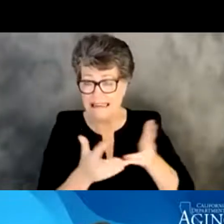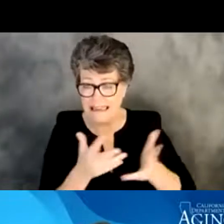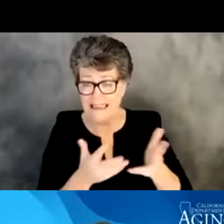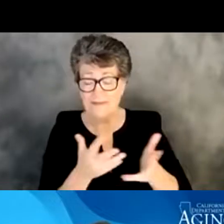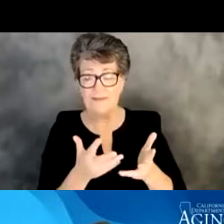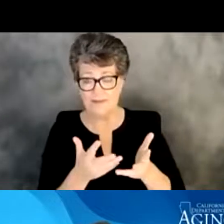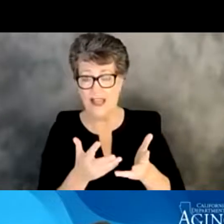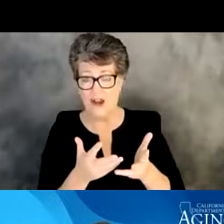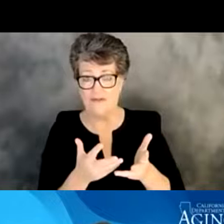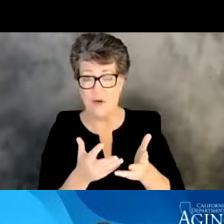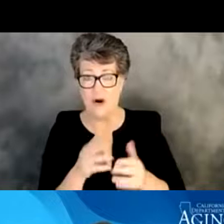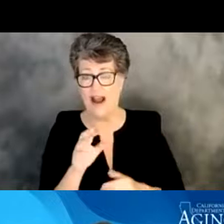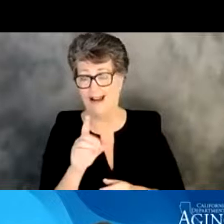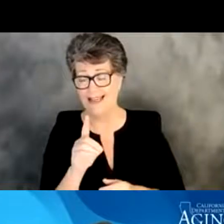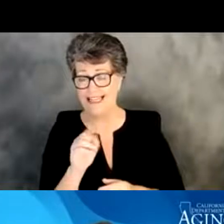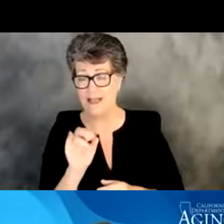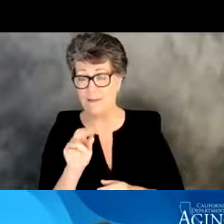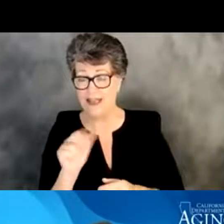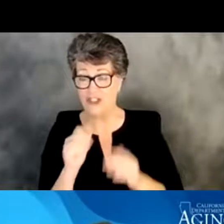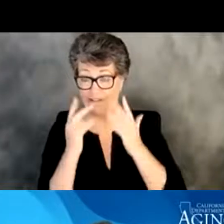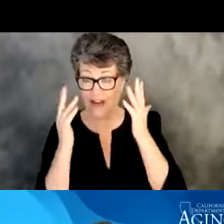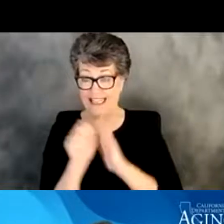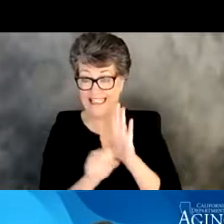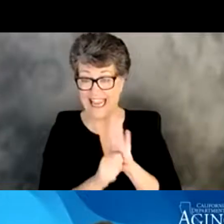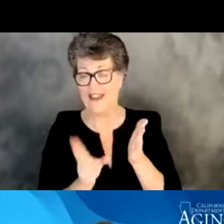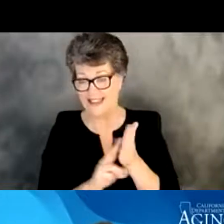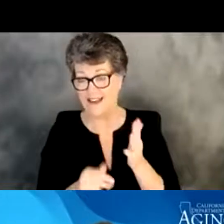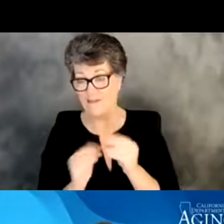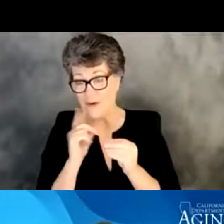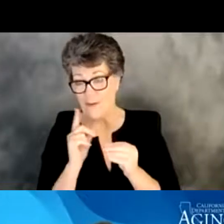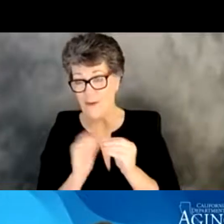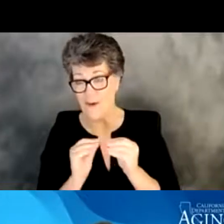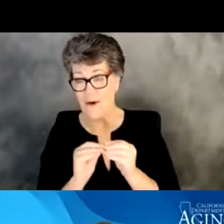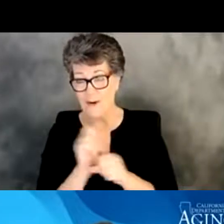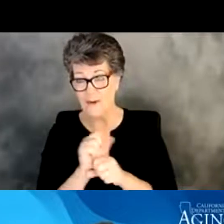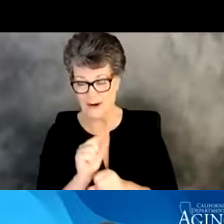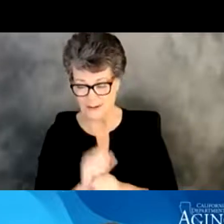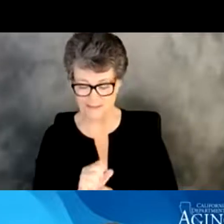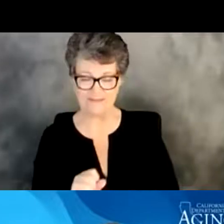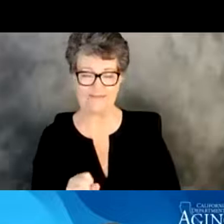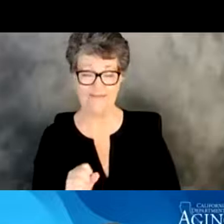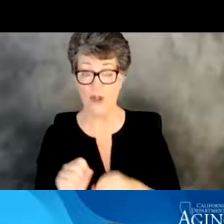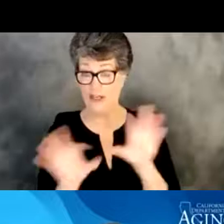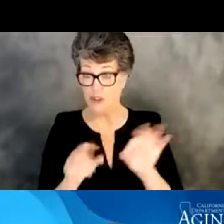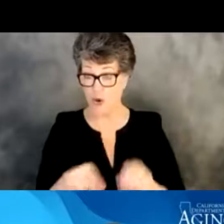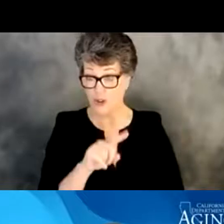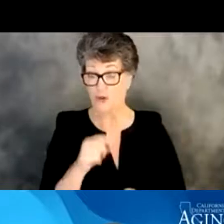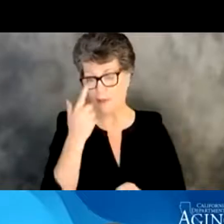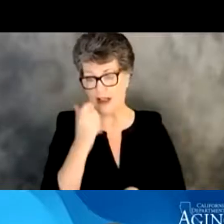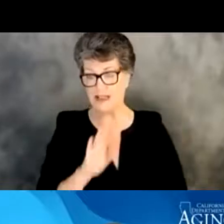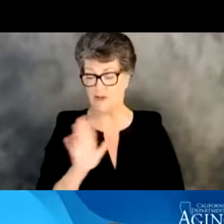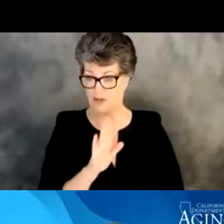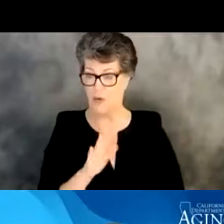and dementia-friendly state, signed up for more. And we really welcome you. You were chosen because of your